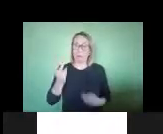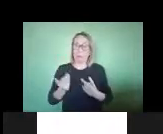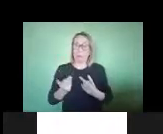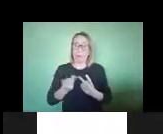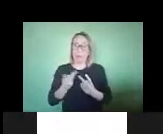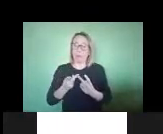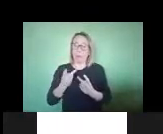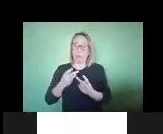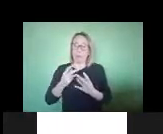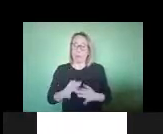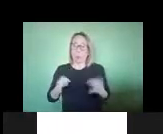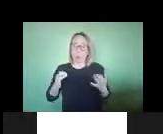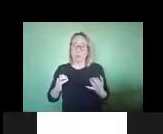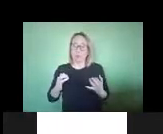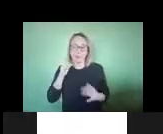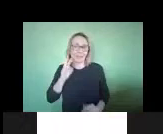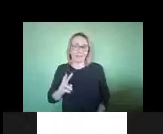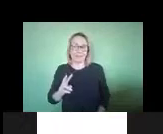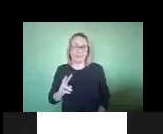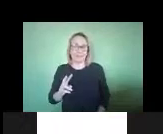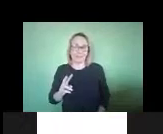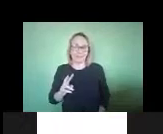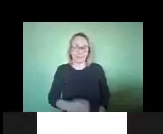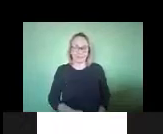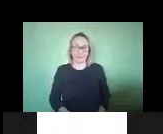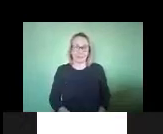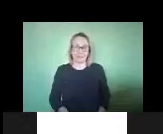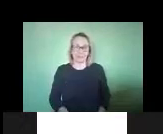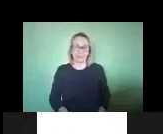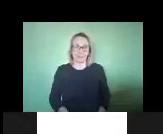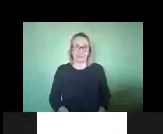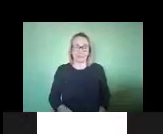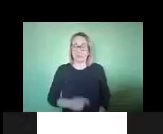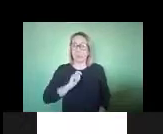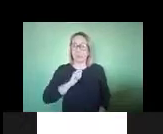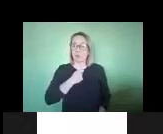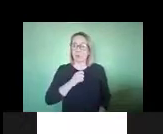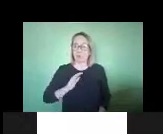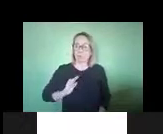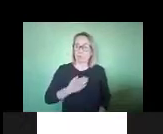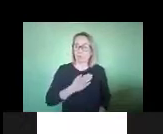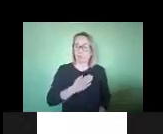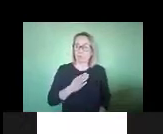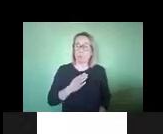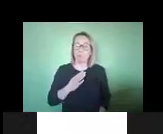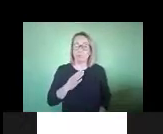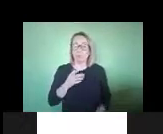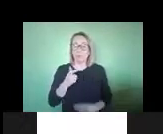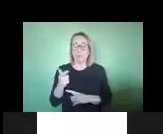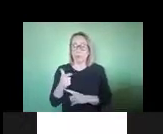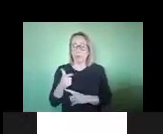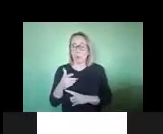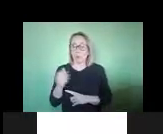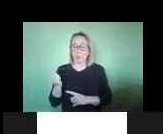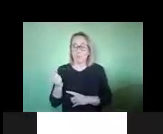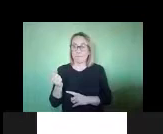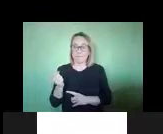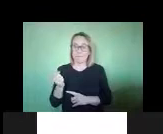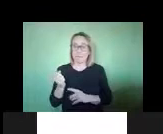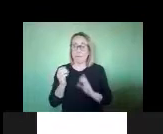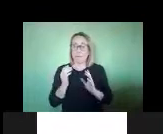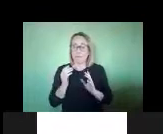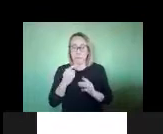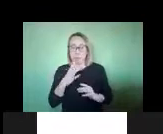attendees. All attendees' videos and microphones are disconnected, and any interaction is via chat, question